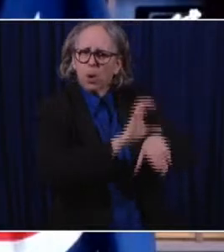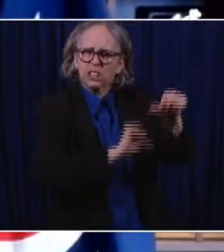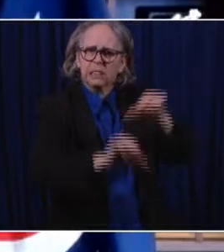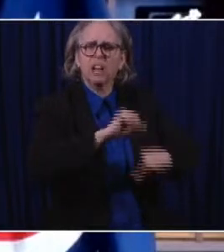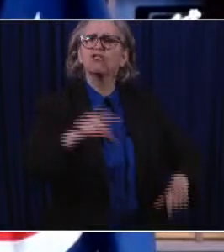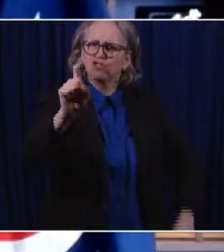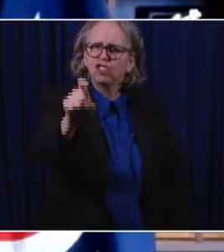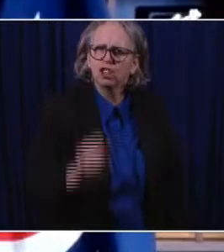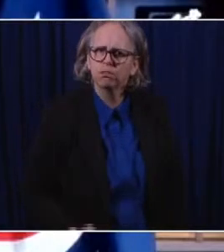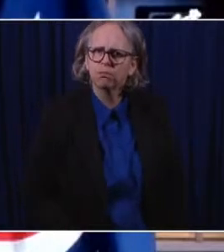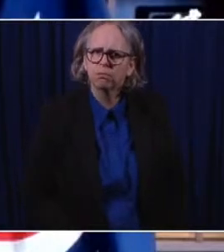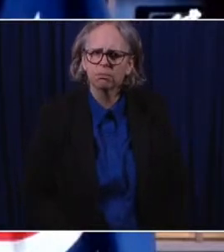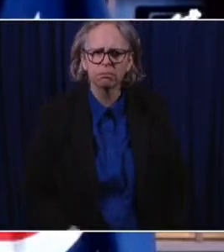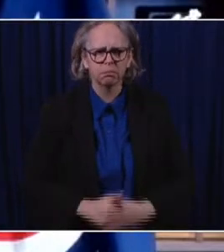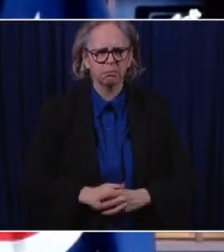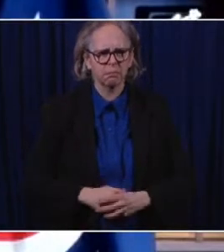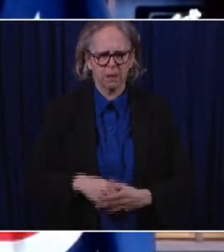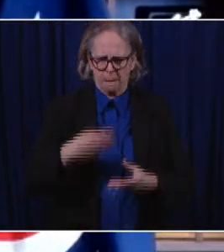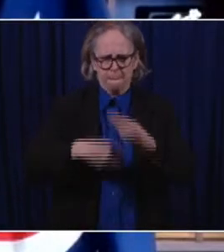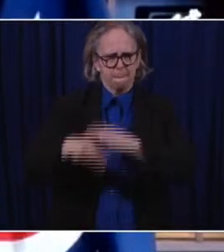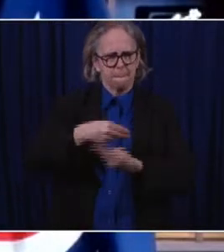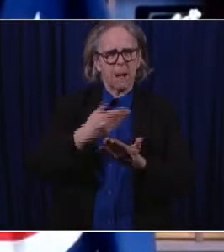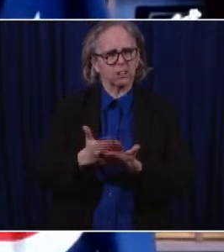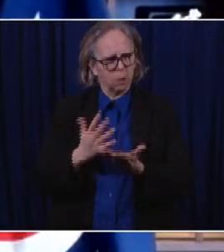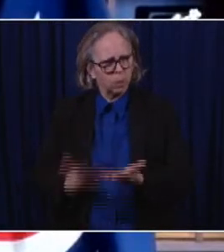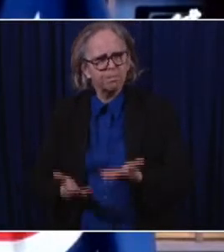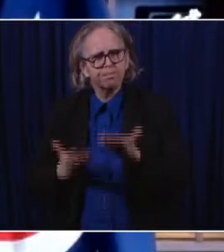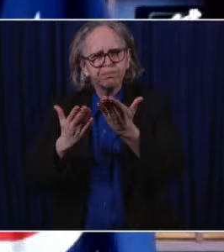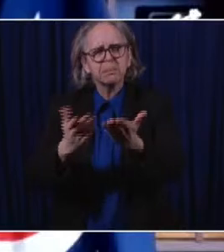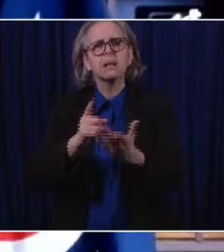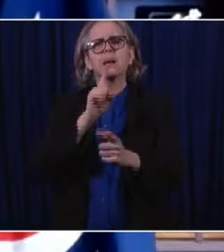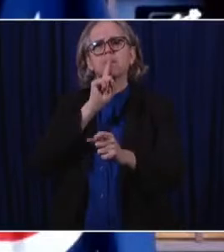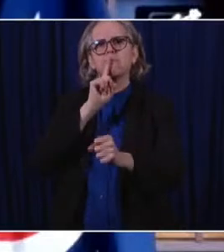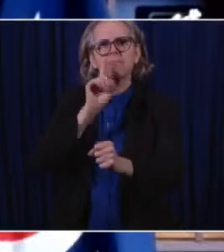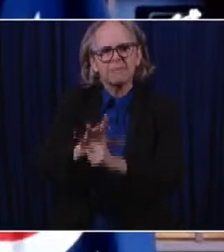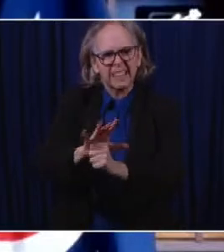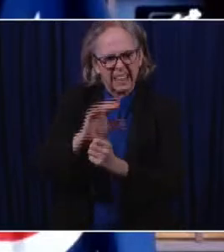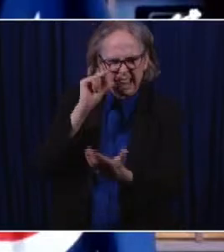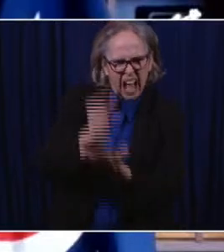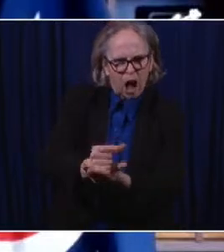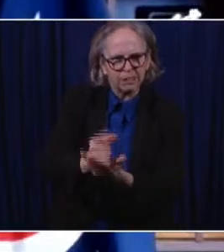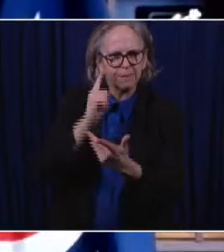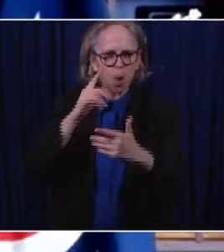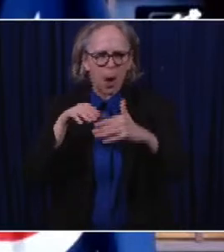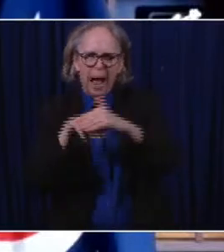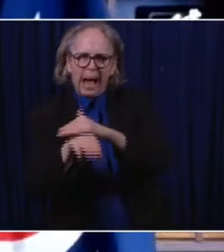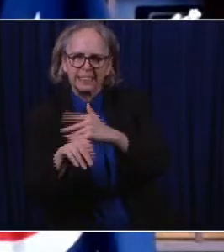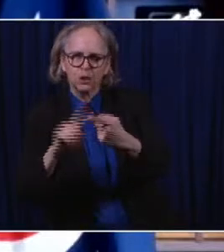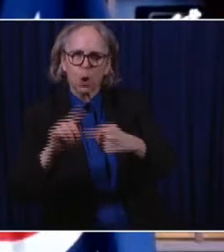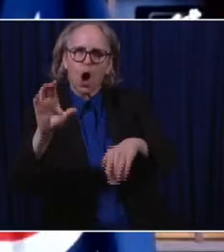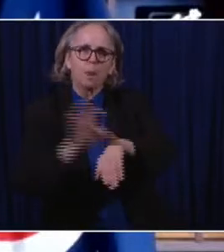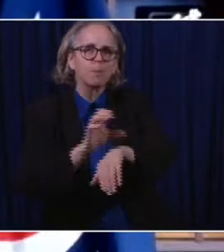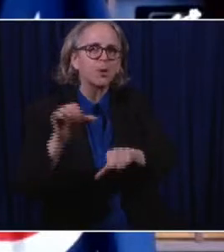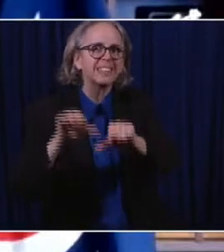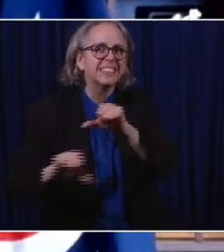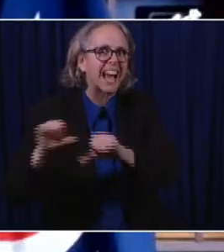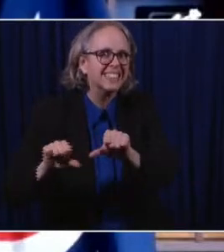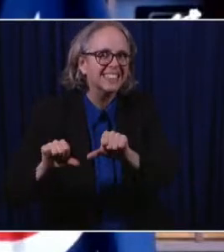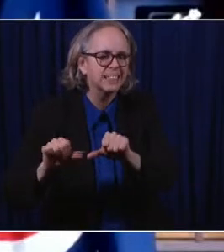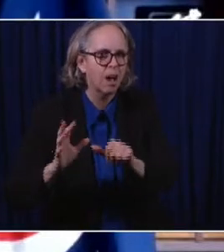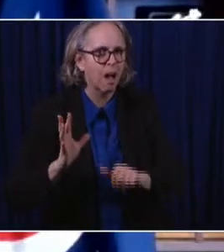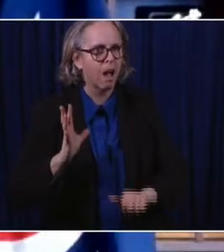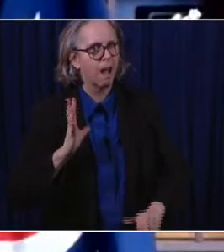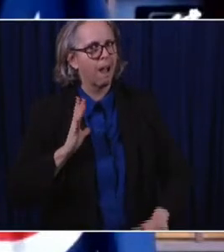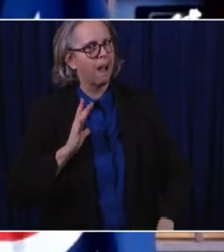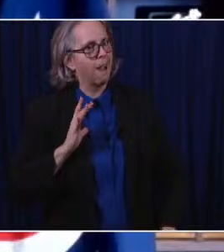proposing a guarantee for access to computer science classes so that that everybody in our high schools have access to